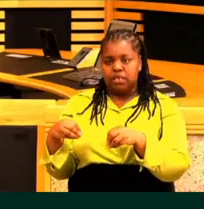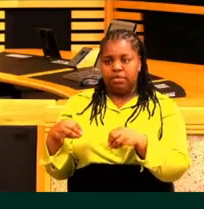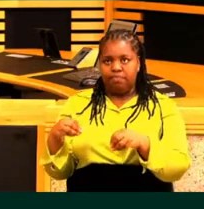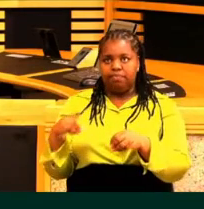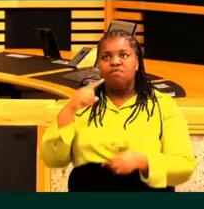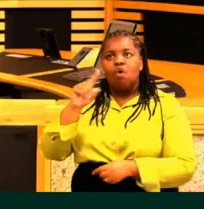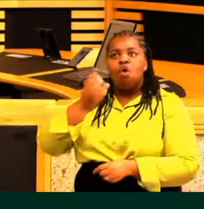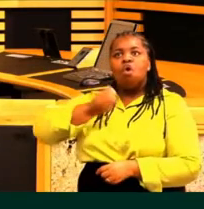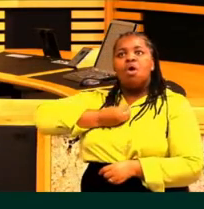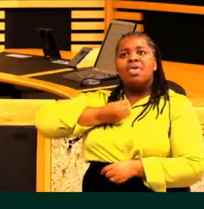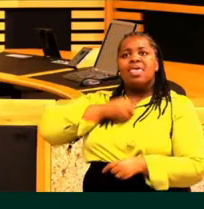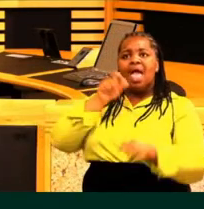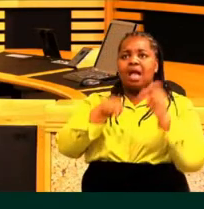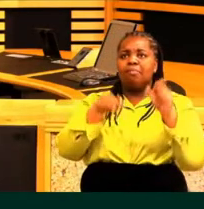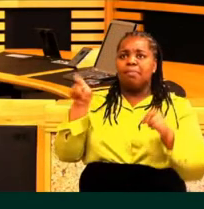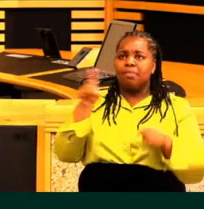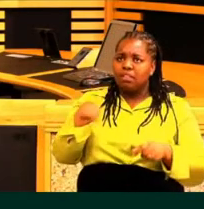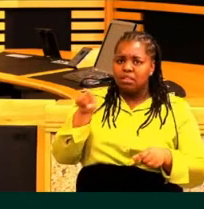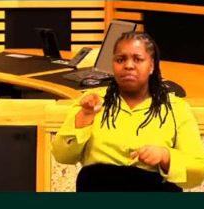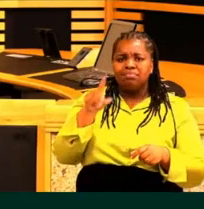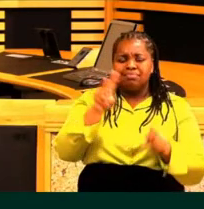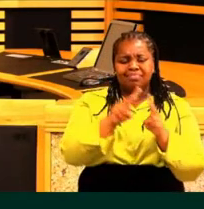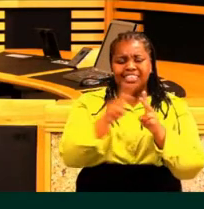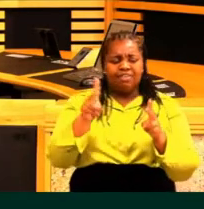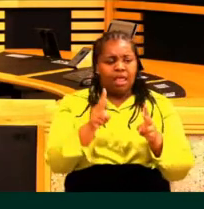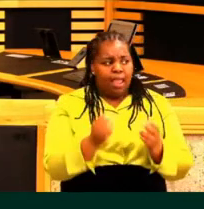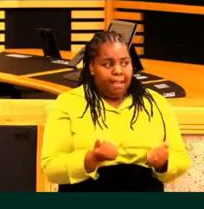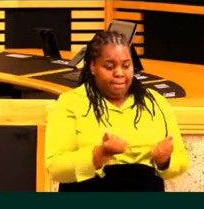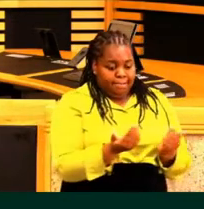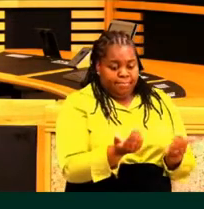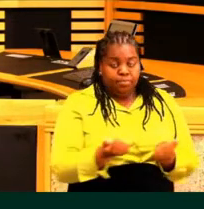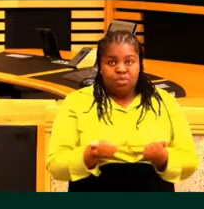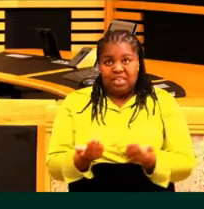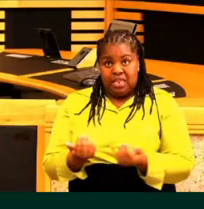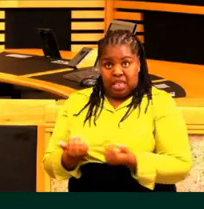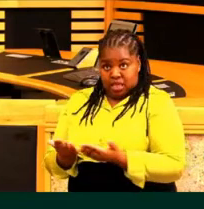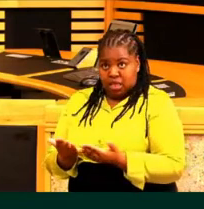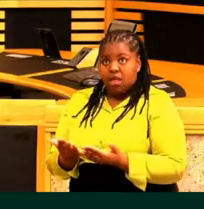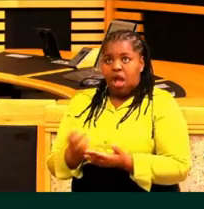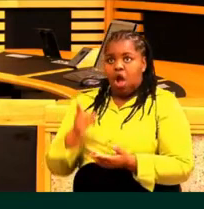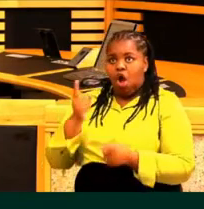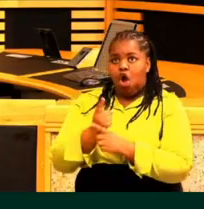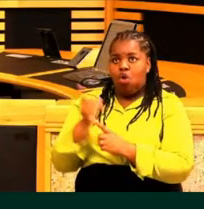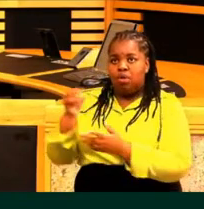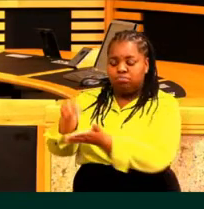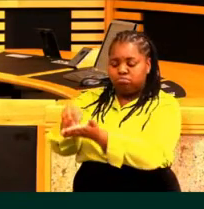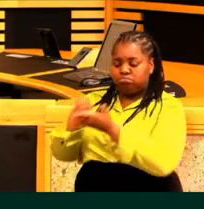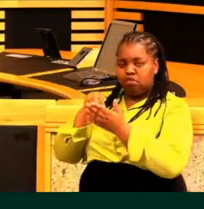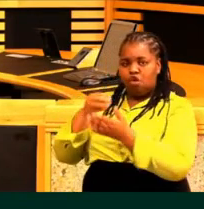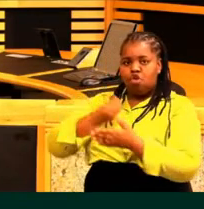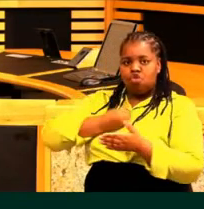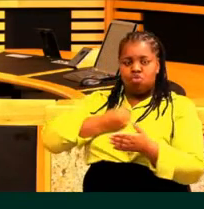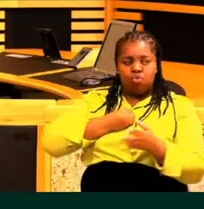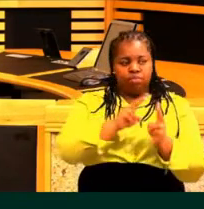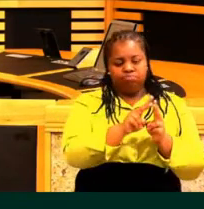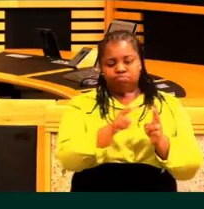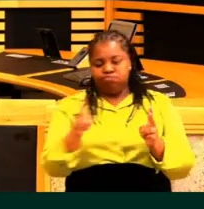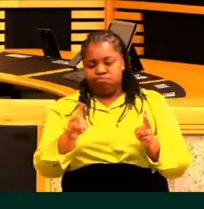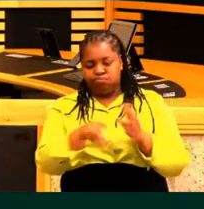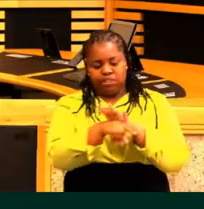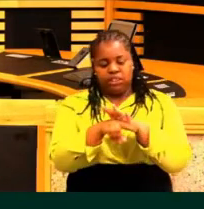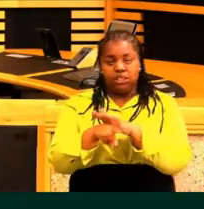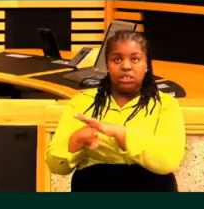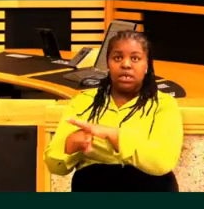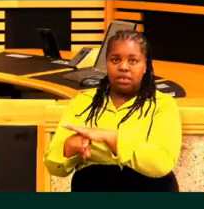to young people different service providers who brought these different young people from different districts